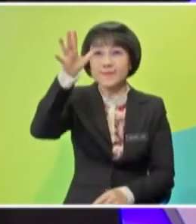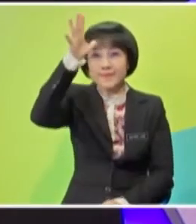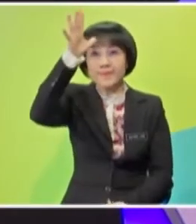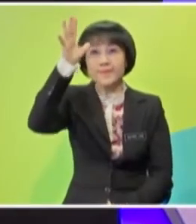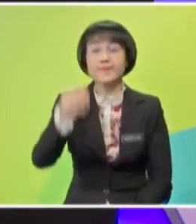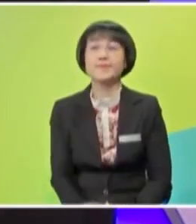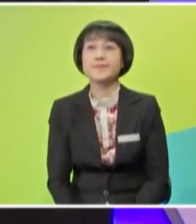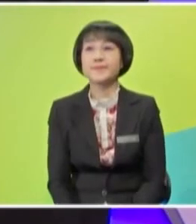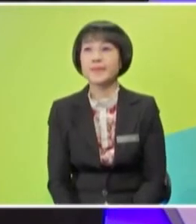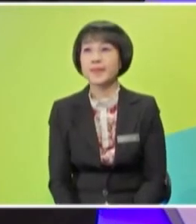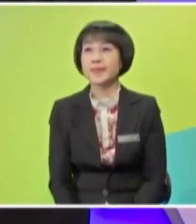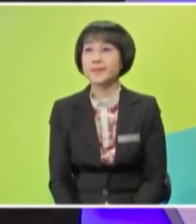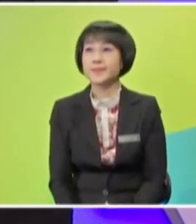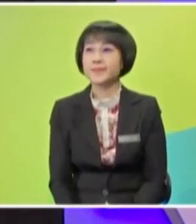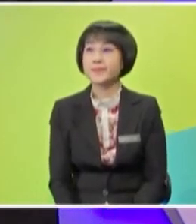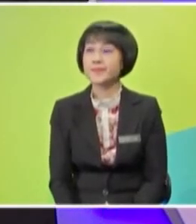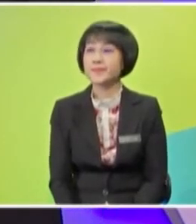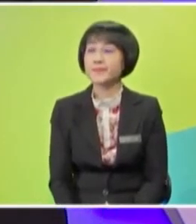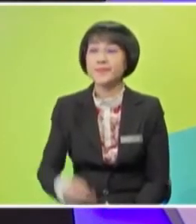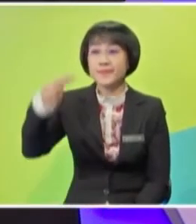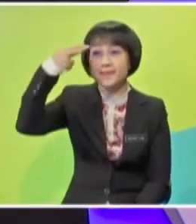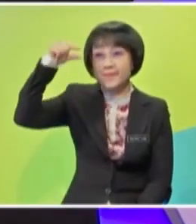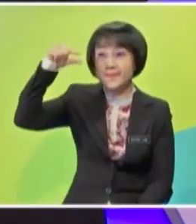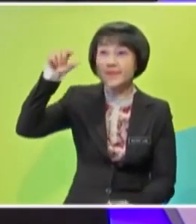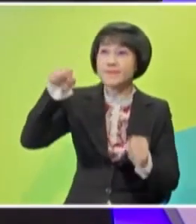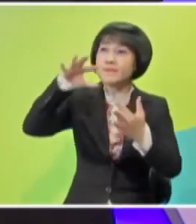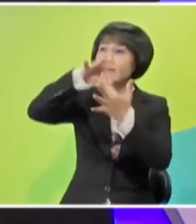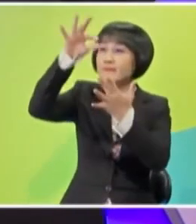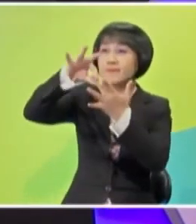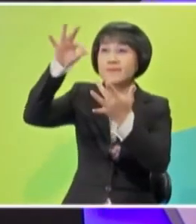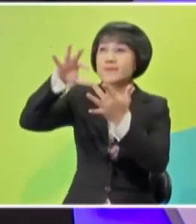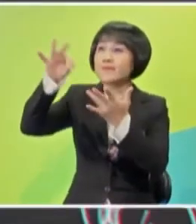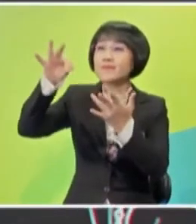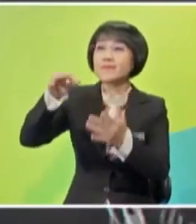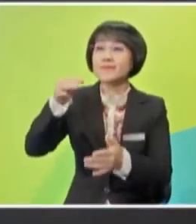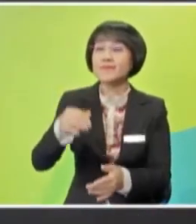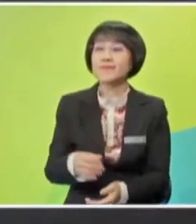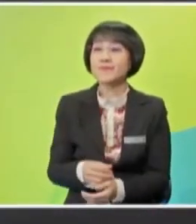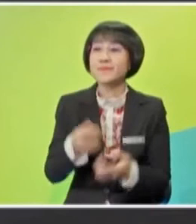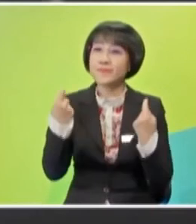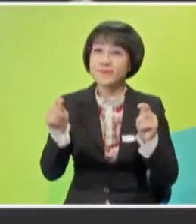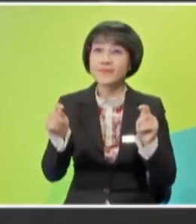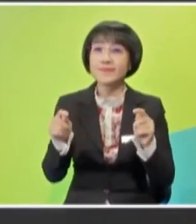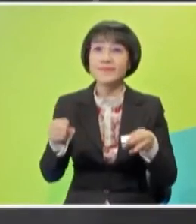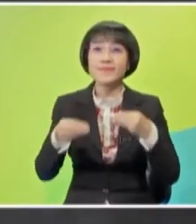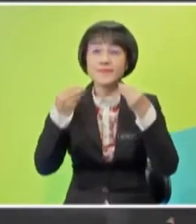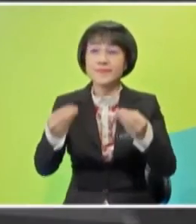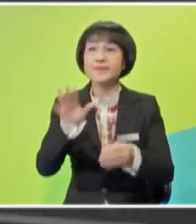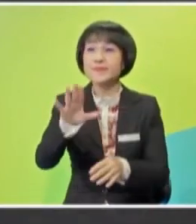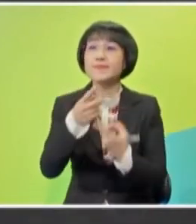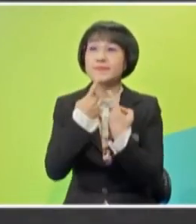very good. Now we are going to listen. Maybe Haikal, you can choose any question, and try to give your